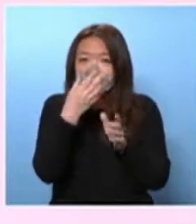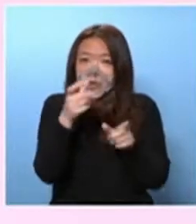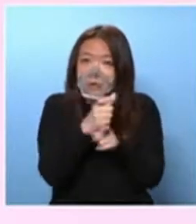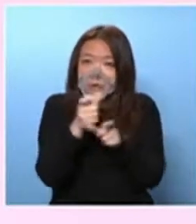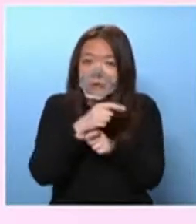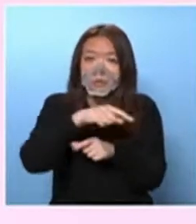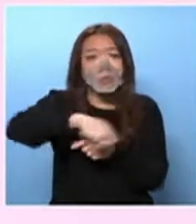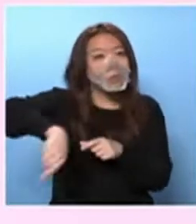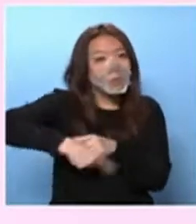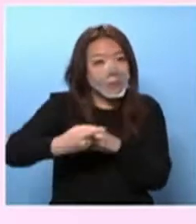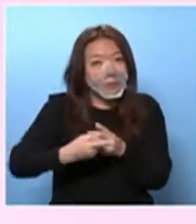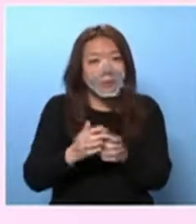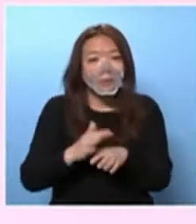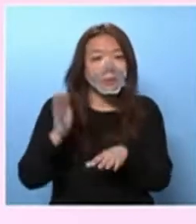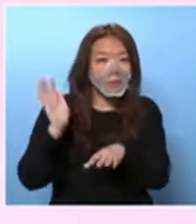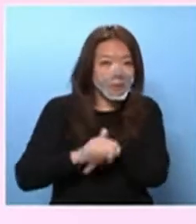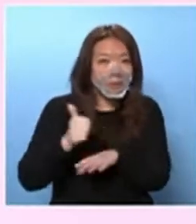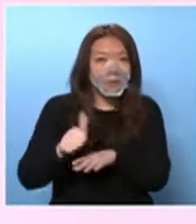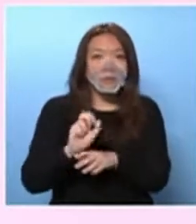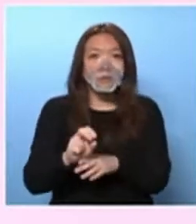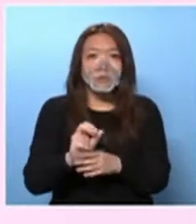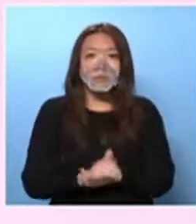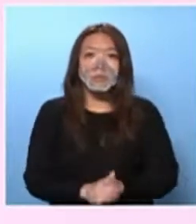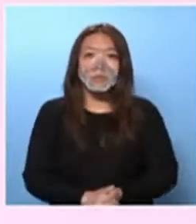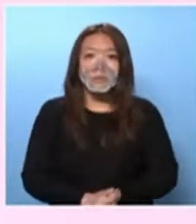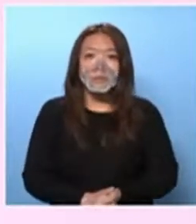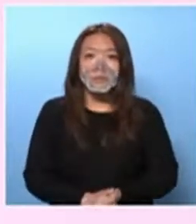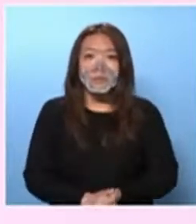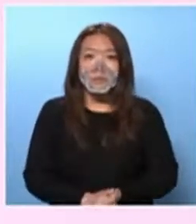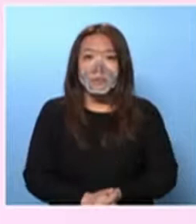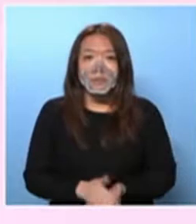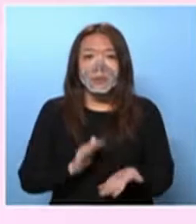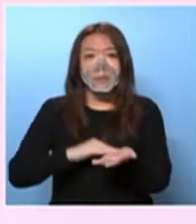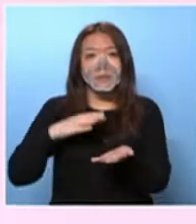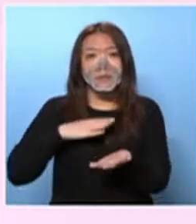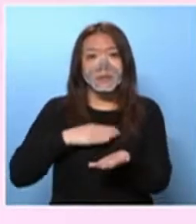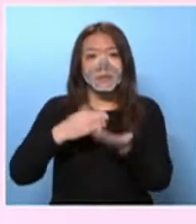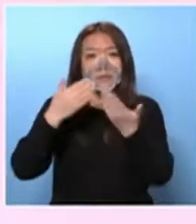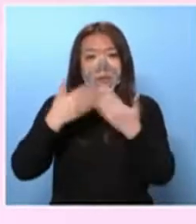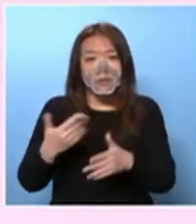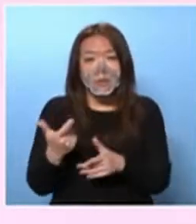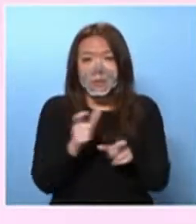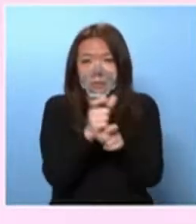year, demonstrating that Hong Kong's business environment remains remarkable.